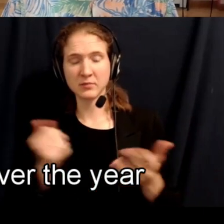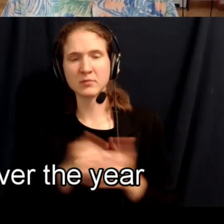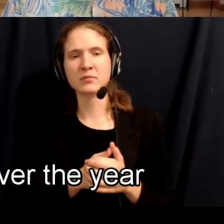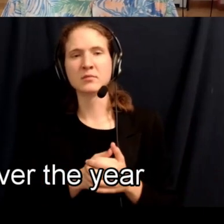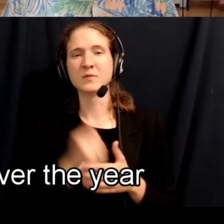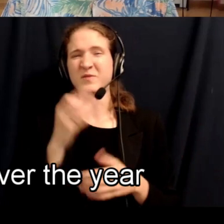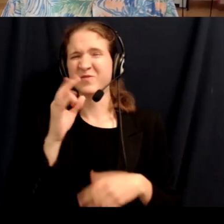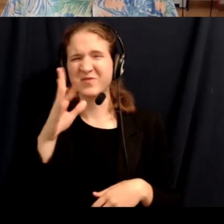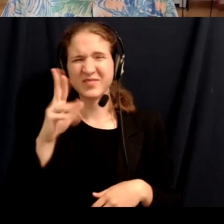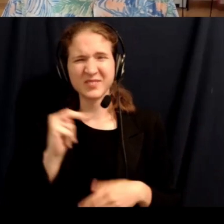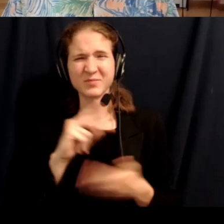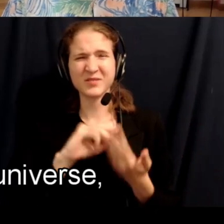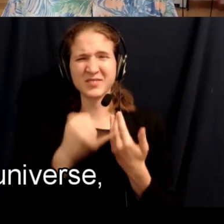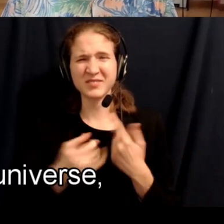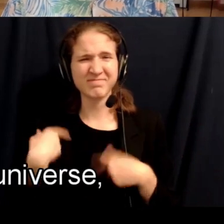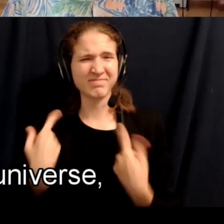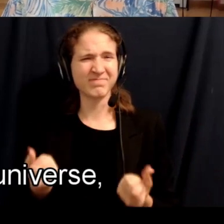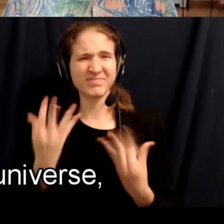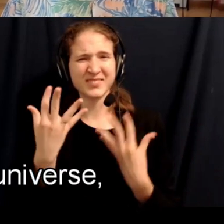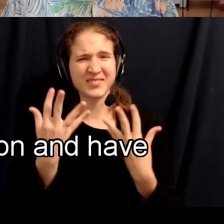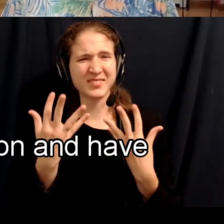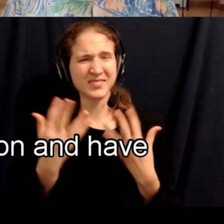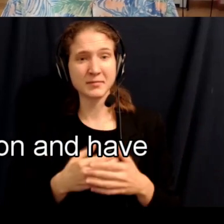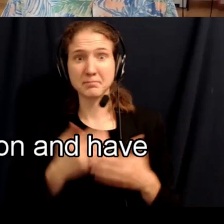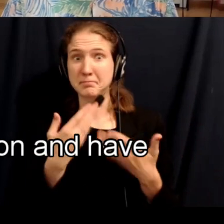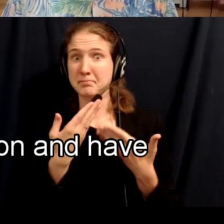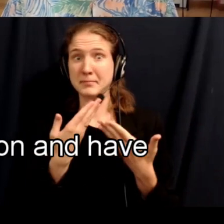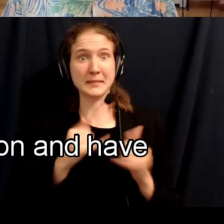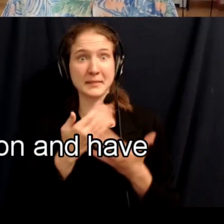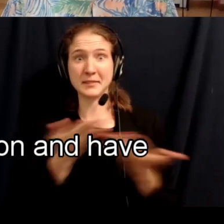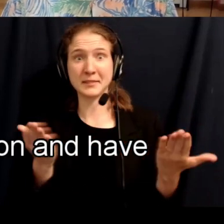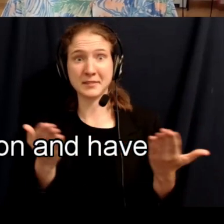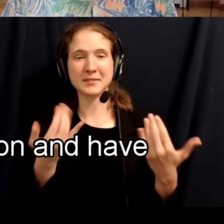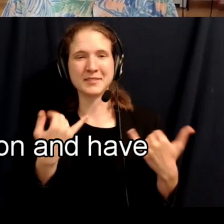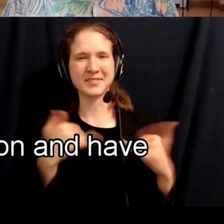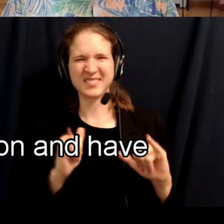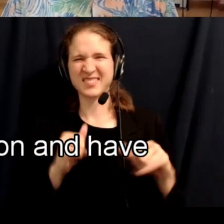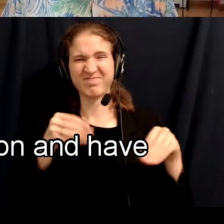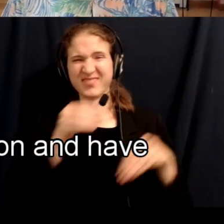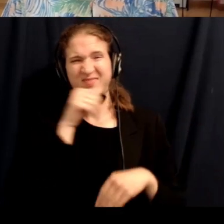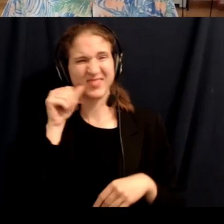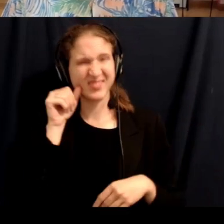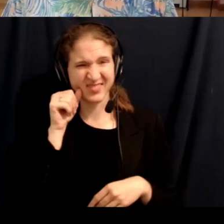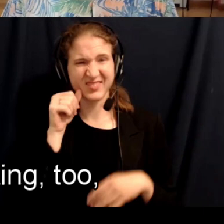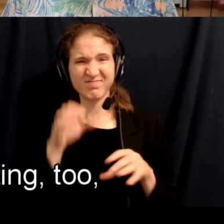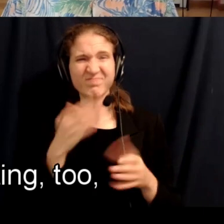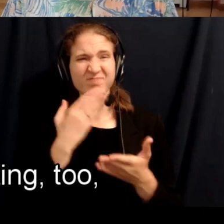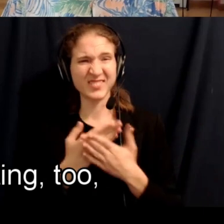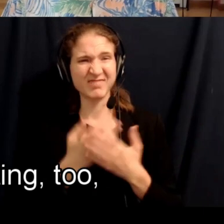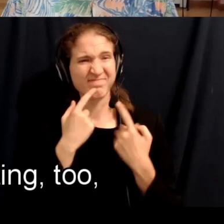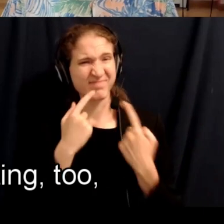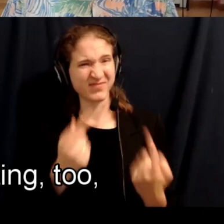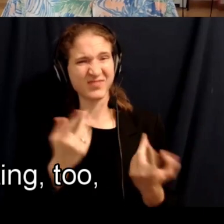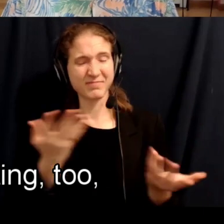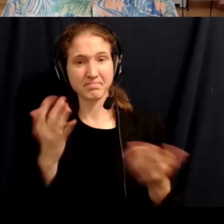fun projects over the year, that are still out in the universe, that are still, still sold on Amazon and have done well. And